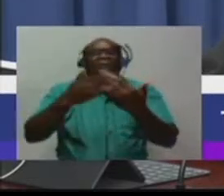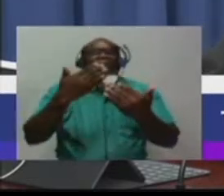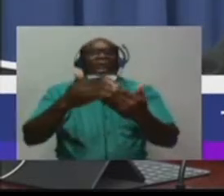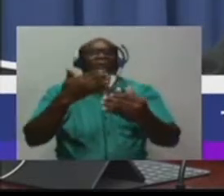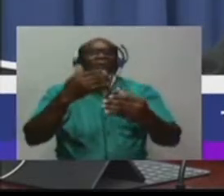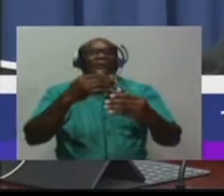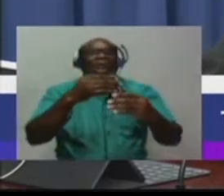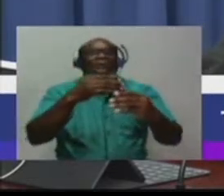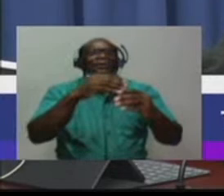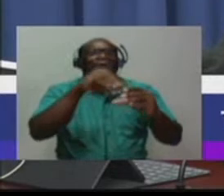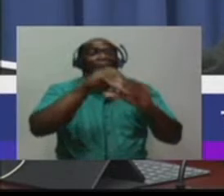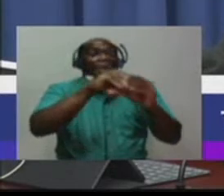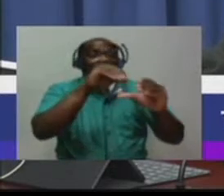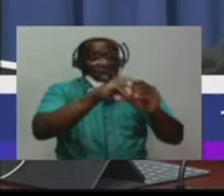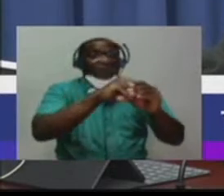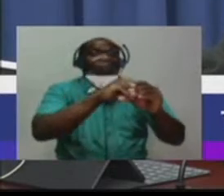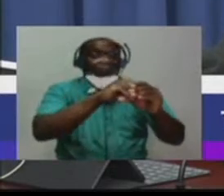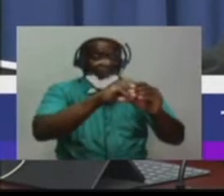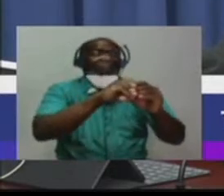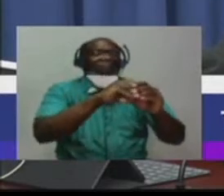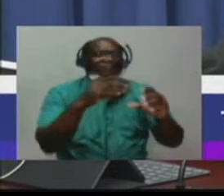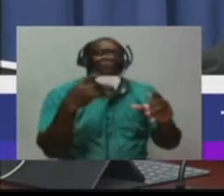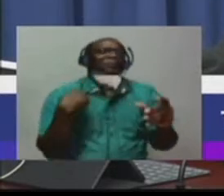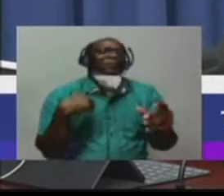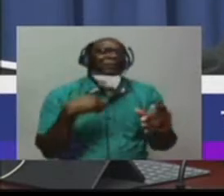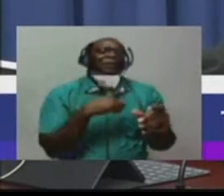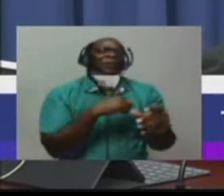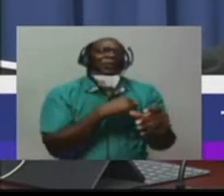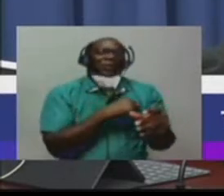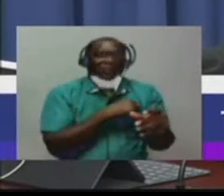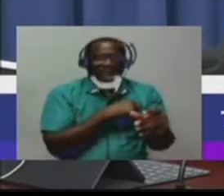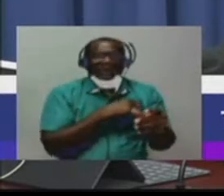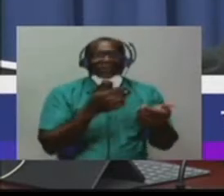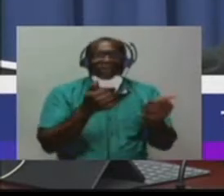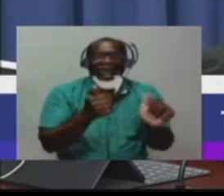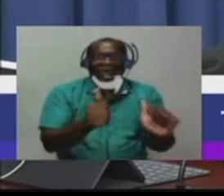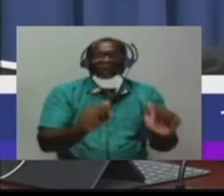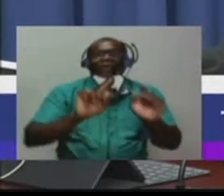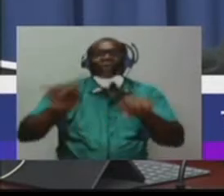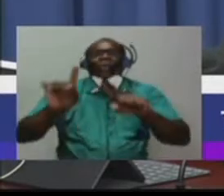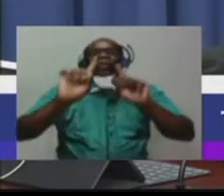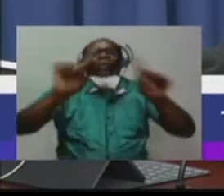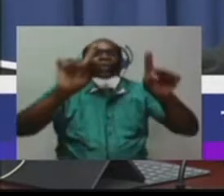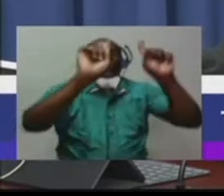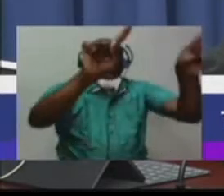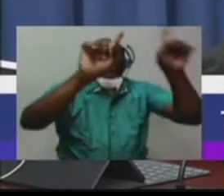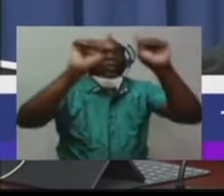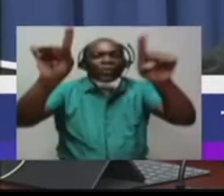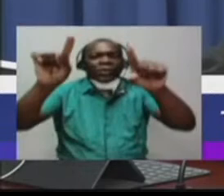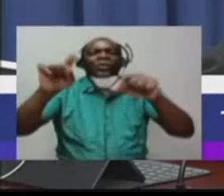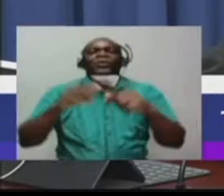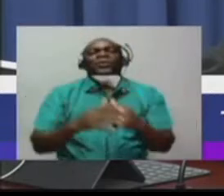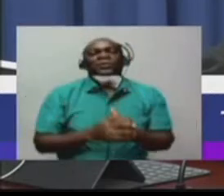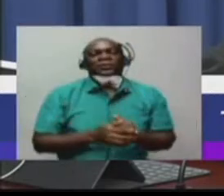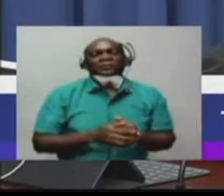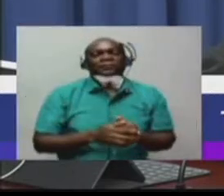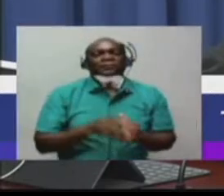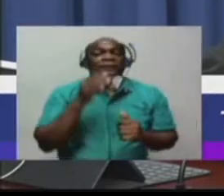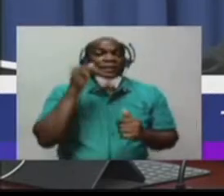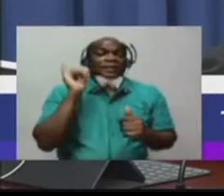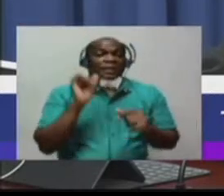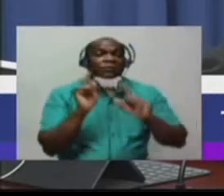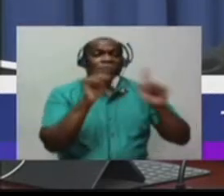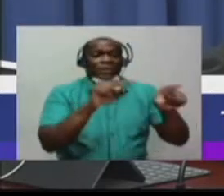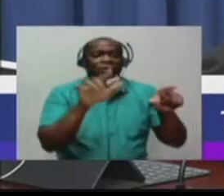going. Yesterday, in my capacity of the Member of Parliament for St. Joseph, we did an outreach in Bangladesh, as